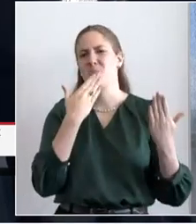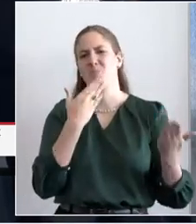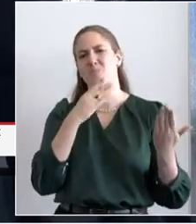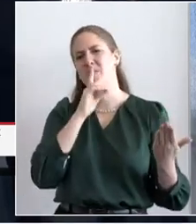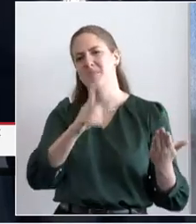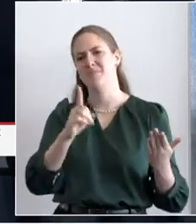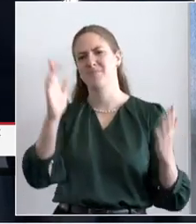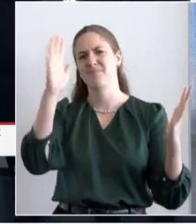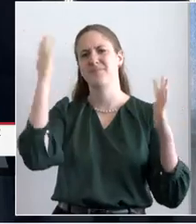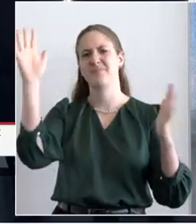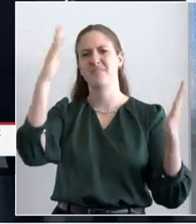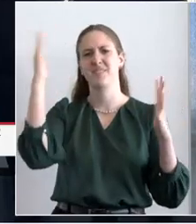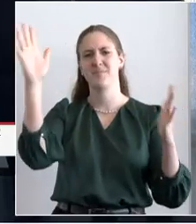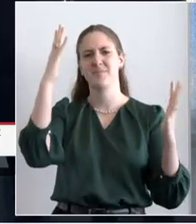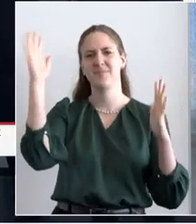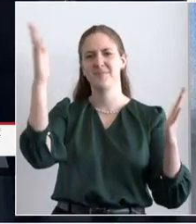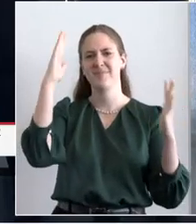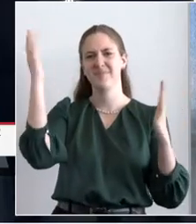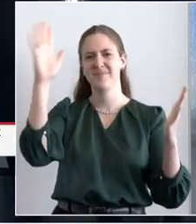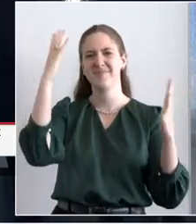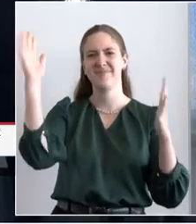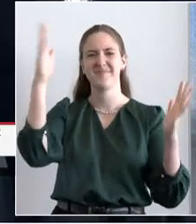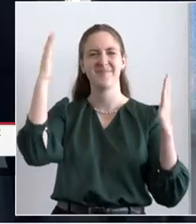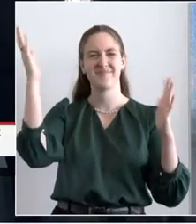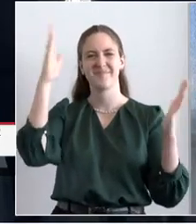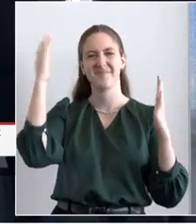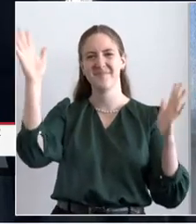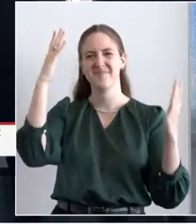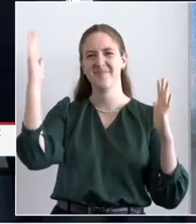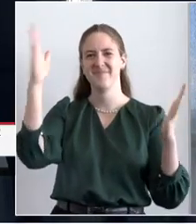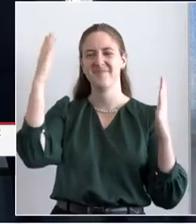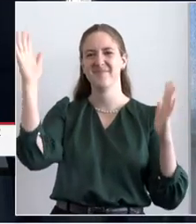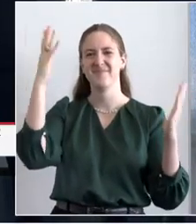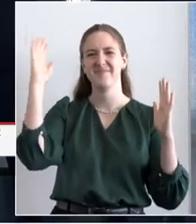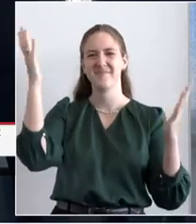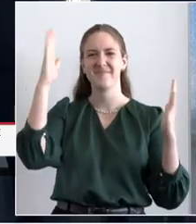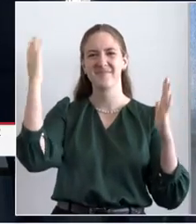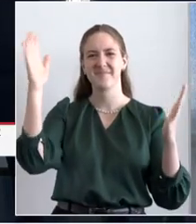in his absence a round of applause for their support of that.